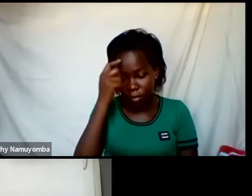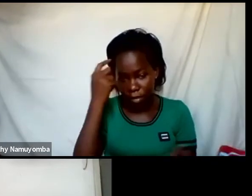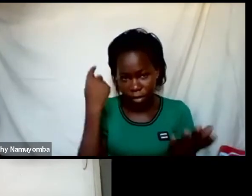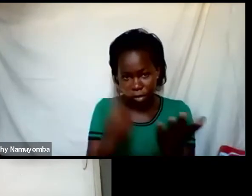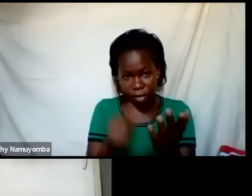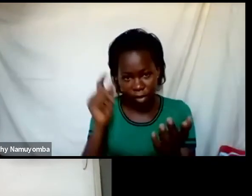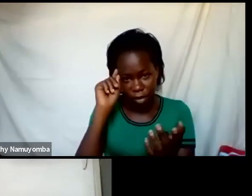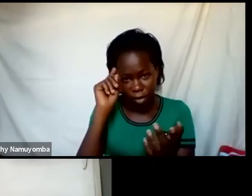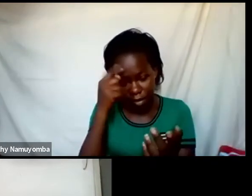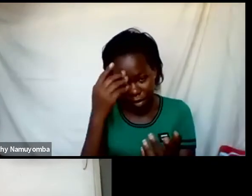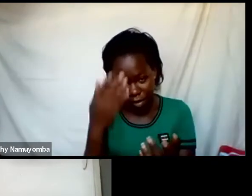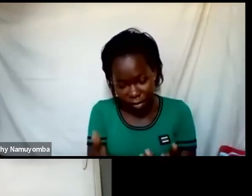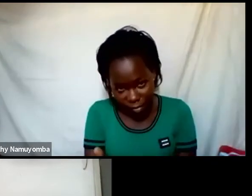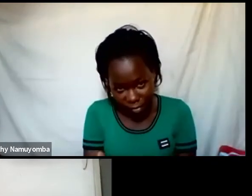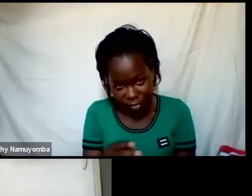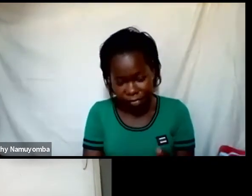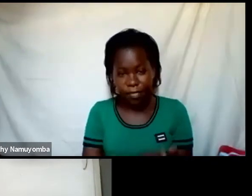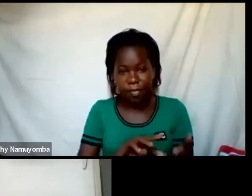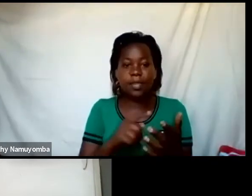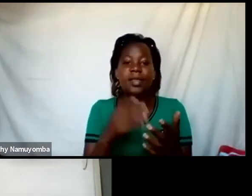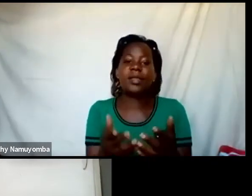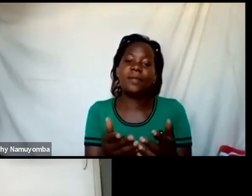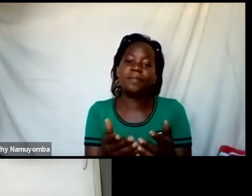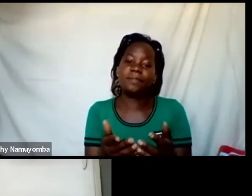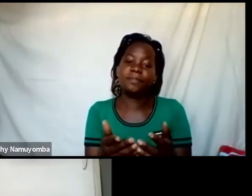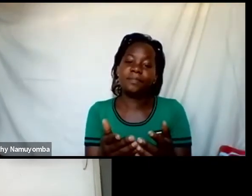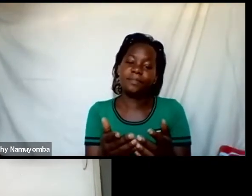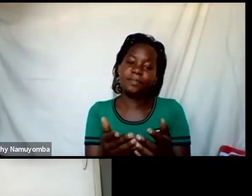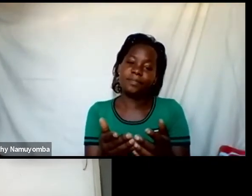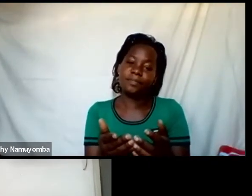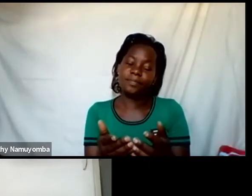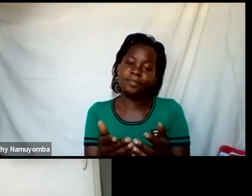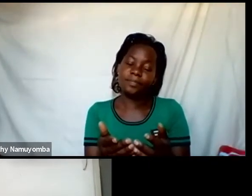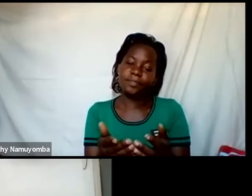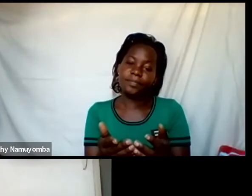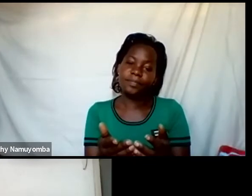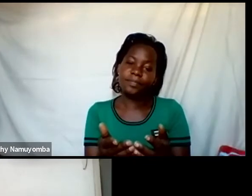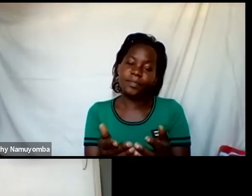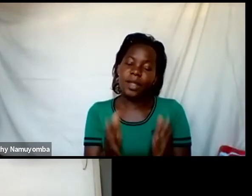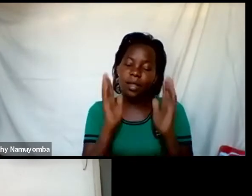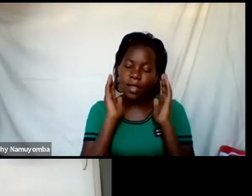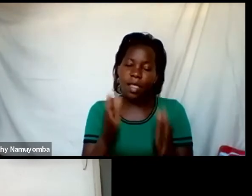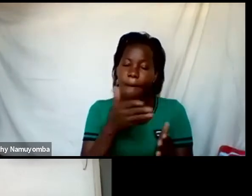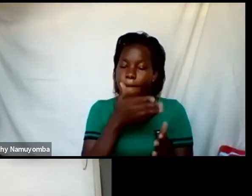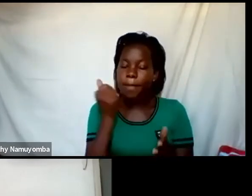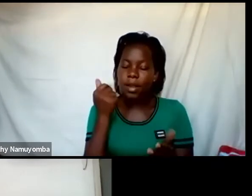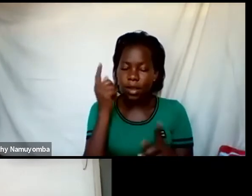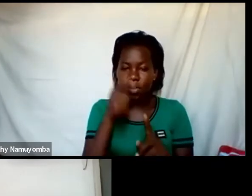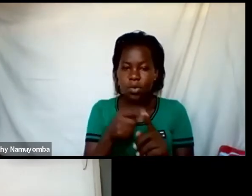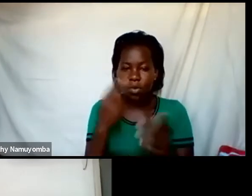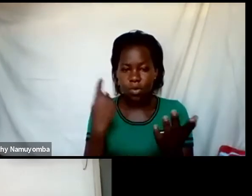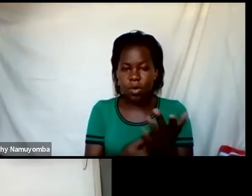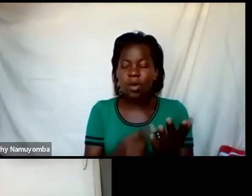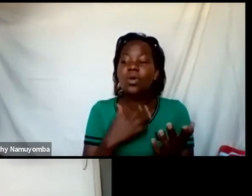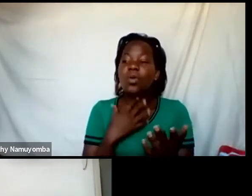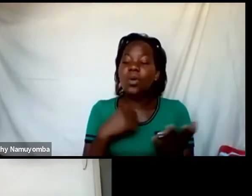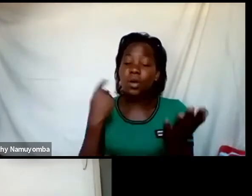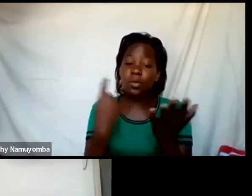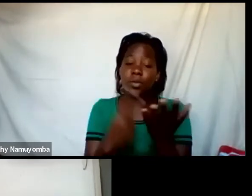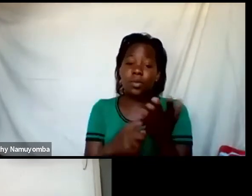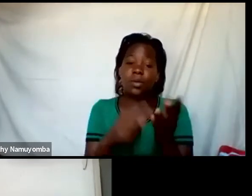they produce are actually better for the Ugandans. We really want Ugandans to invest